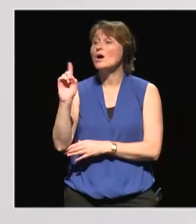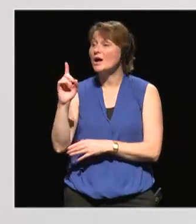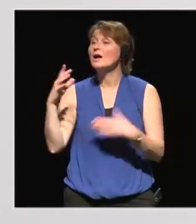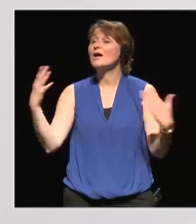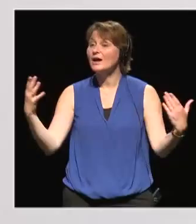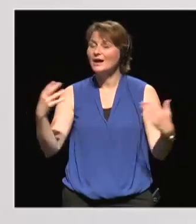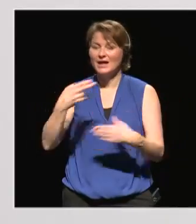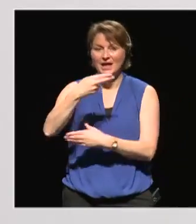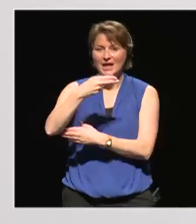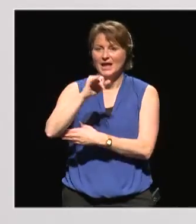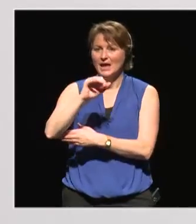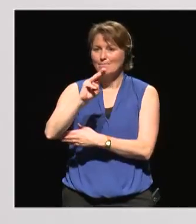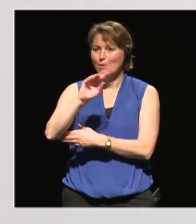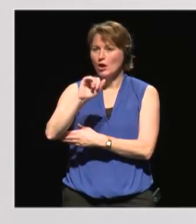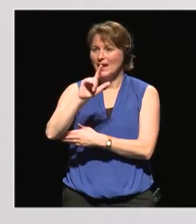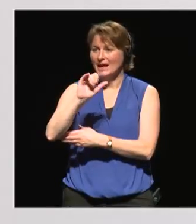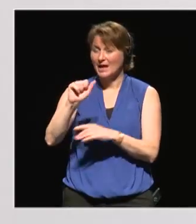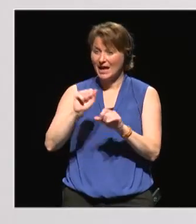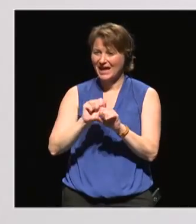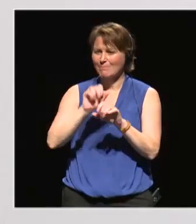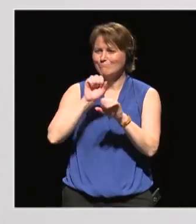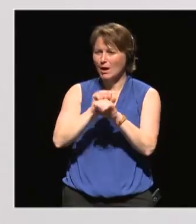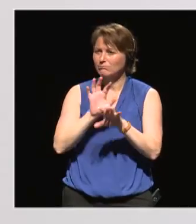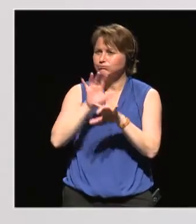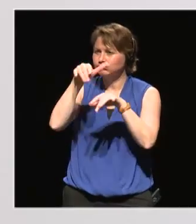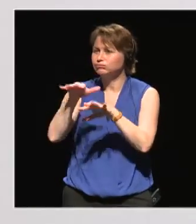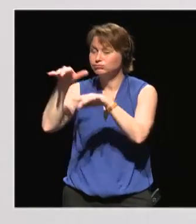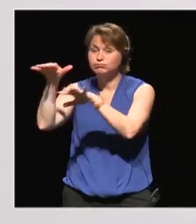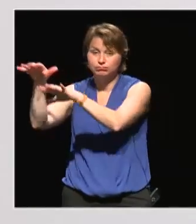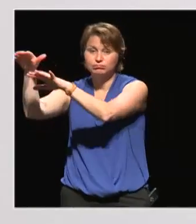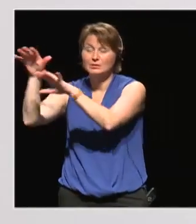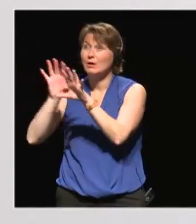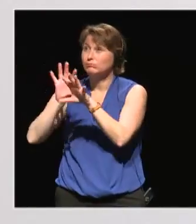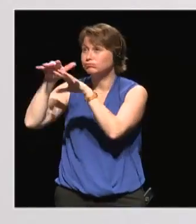It's nothing but the Himalayas. It's a small country, it's landlocked.